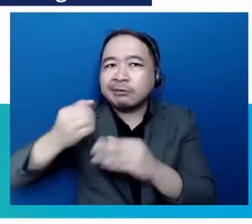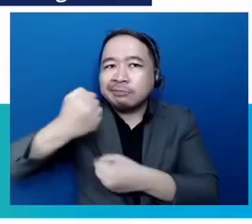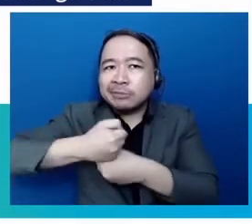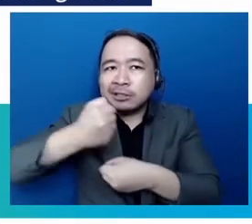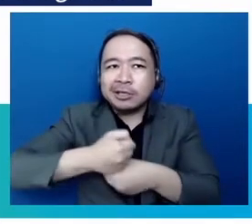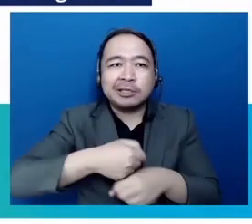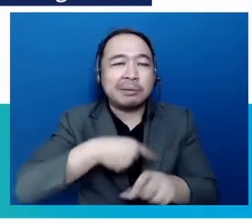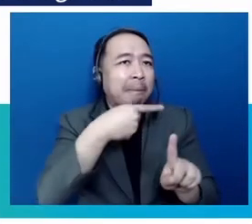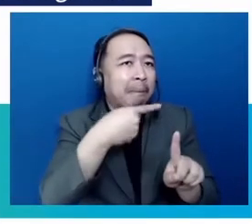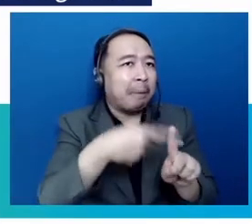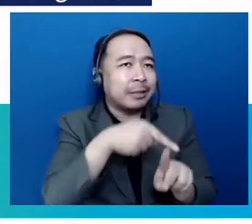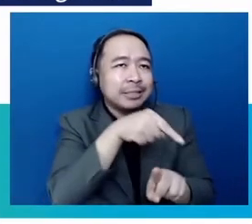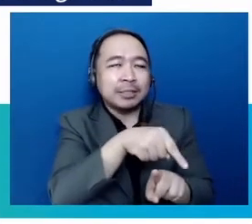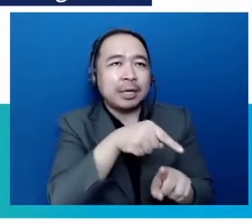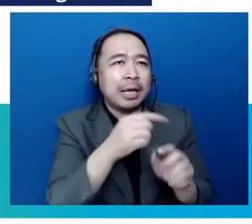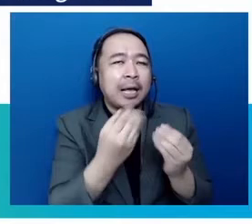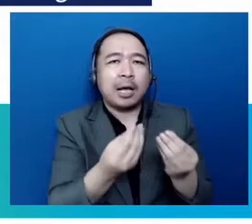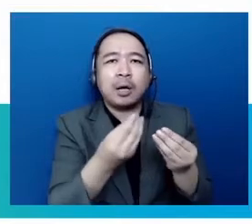used?